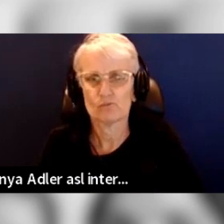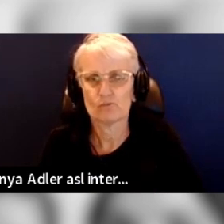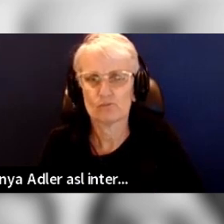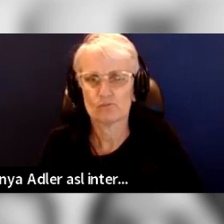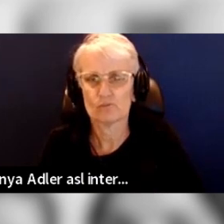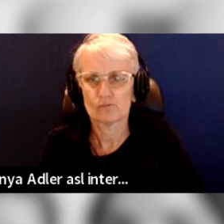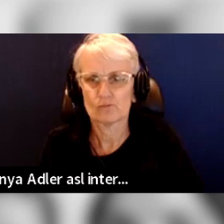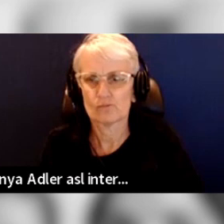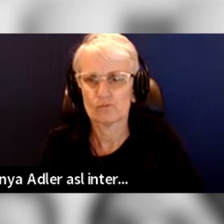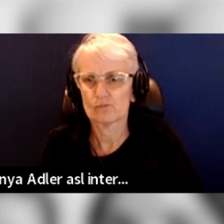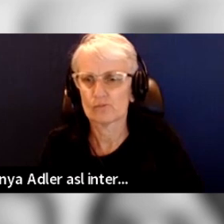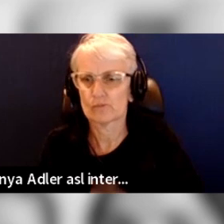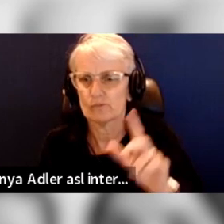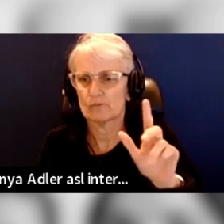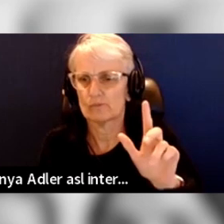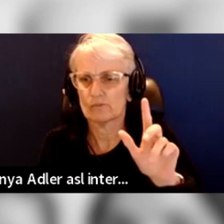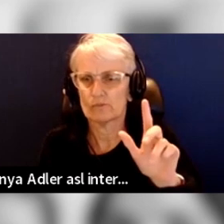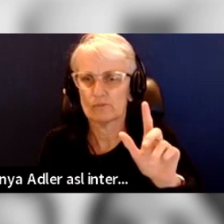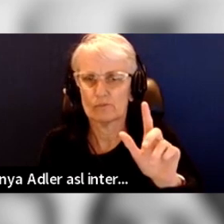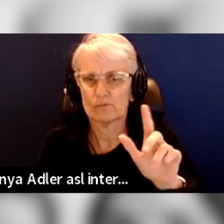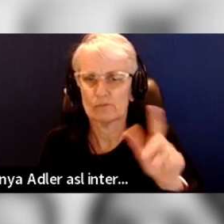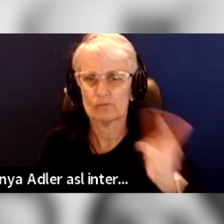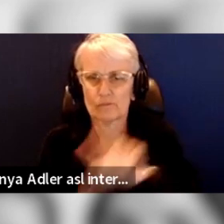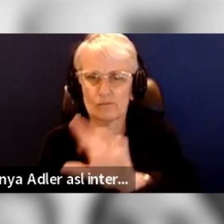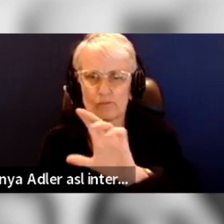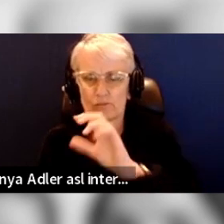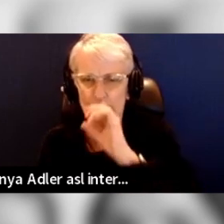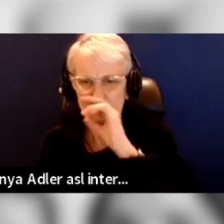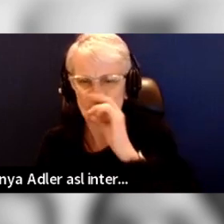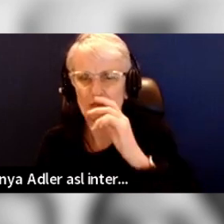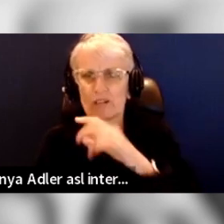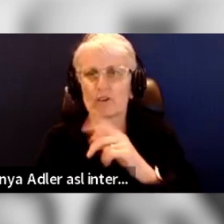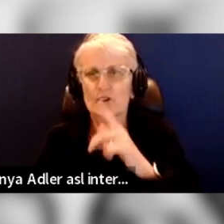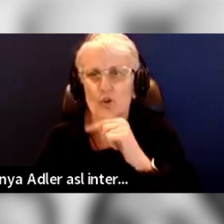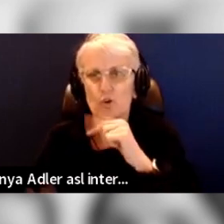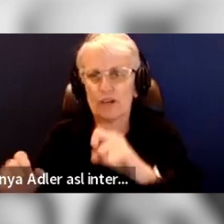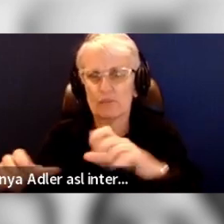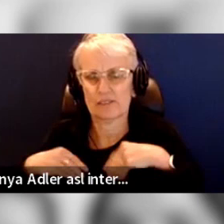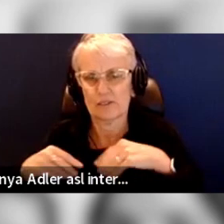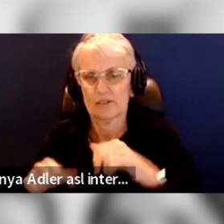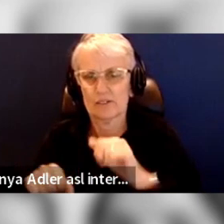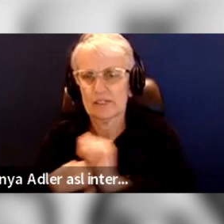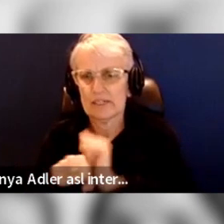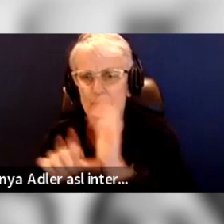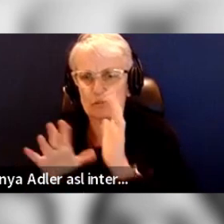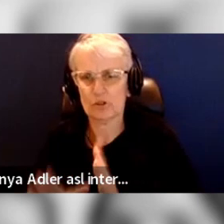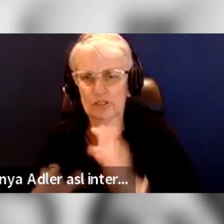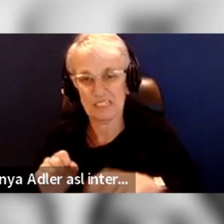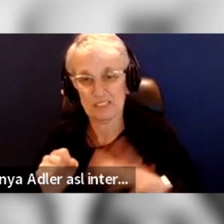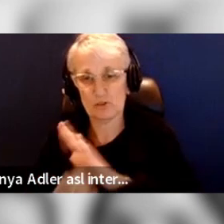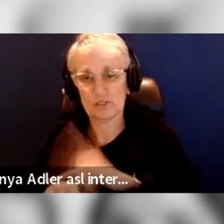Going back to the question here in the chat, I believe this is about eligibility criteria, asking if employees are required to be